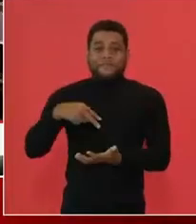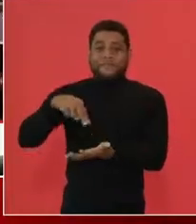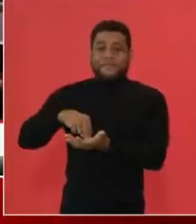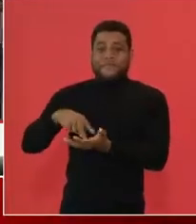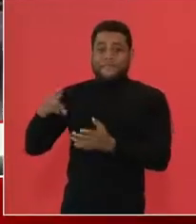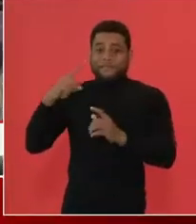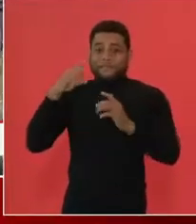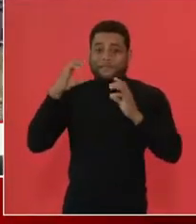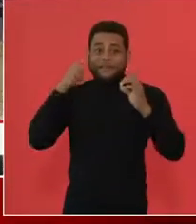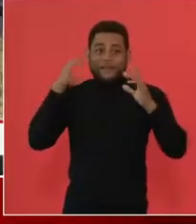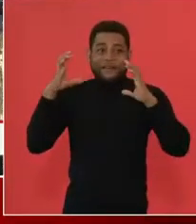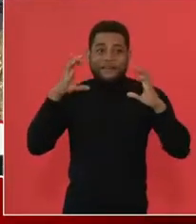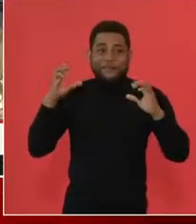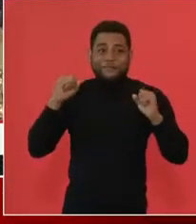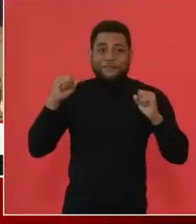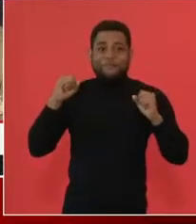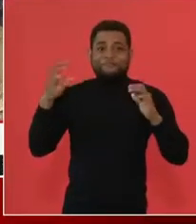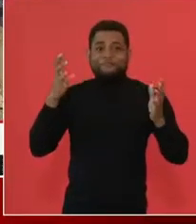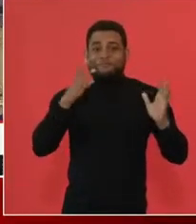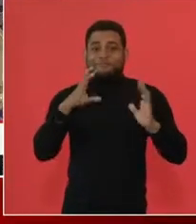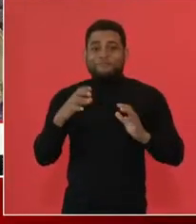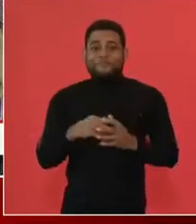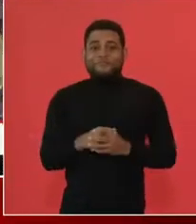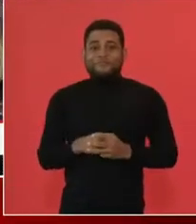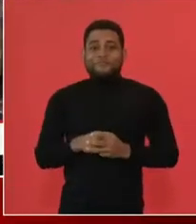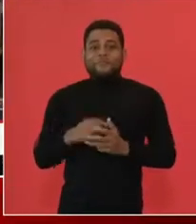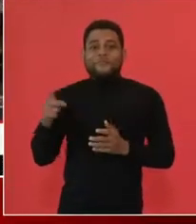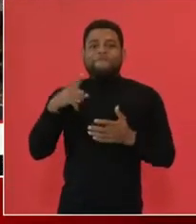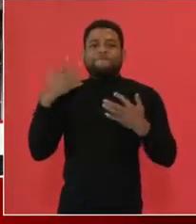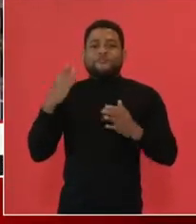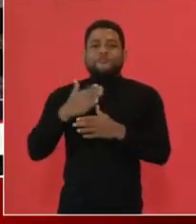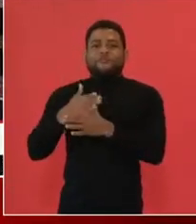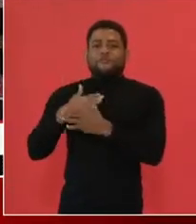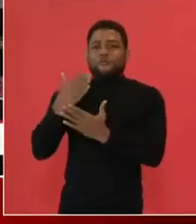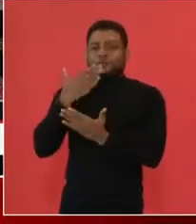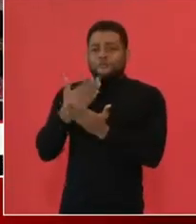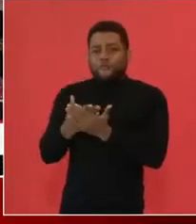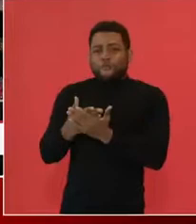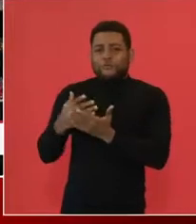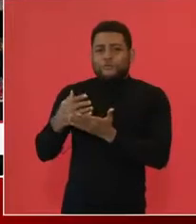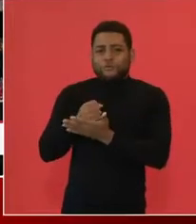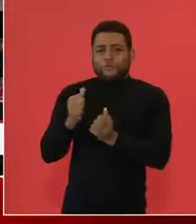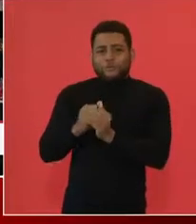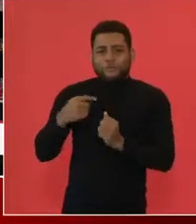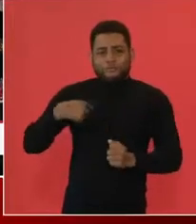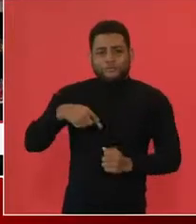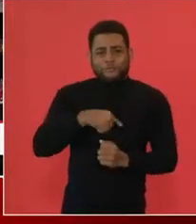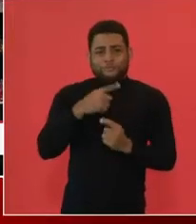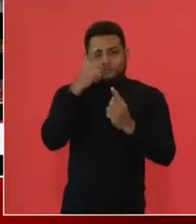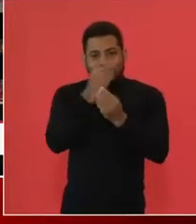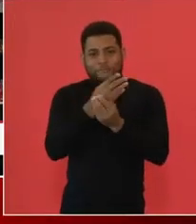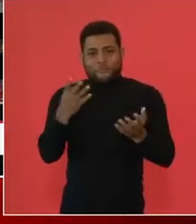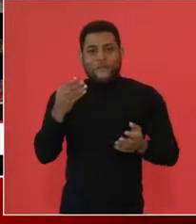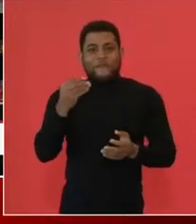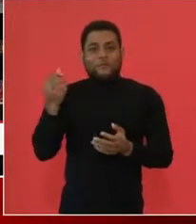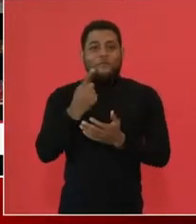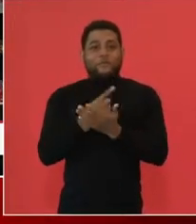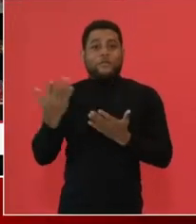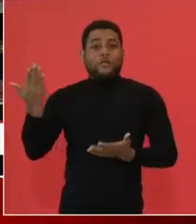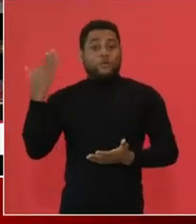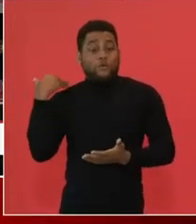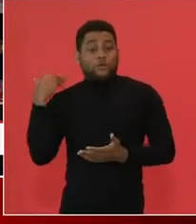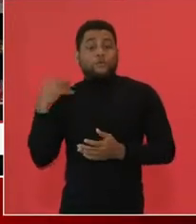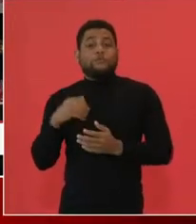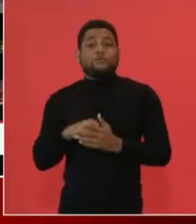Dr. Nesbitt shares some good news with us. We announced several weeks ago that D.C. had achieved